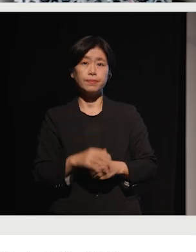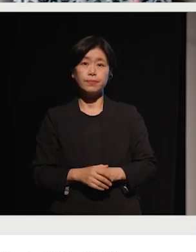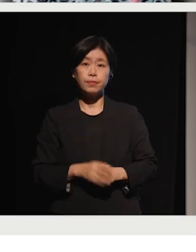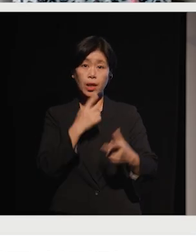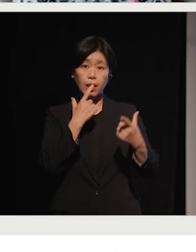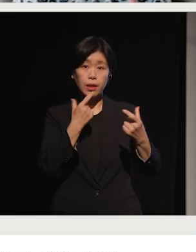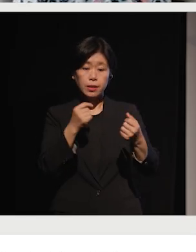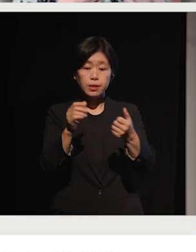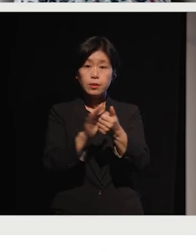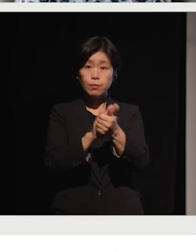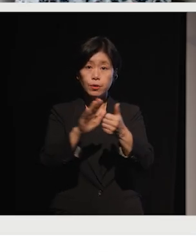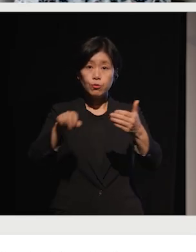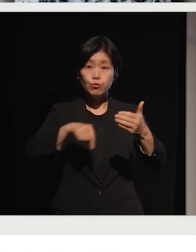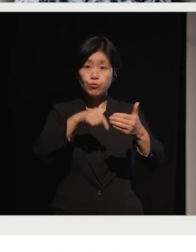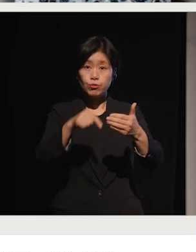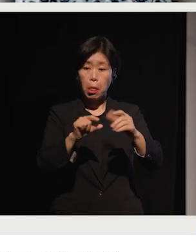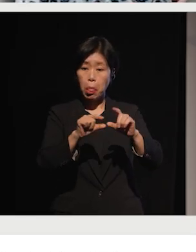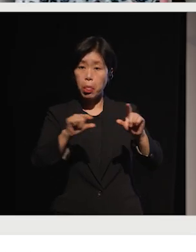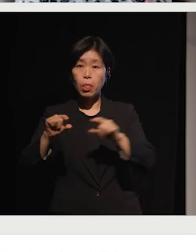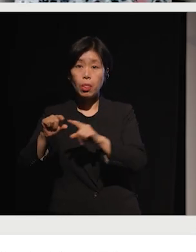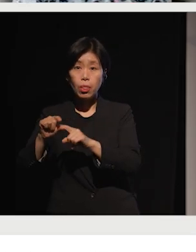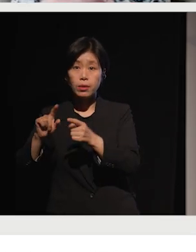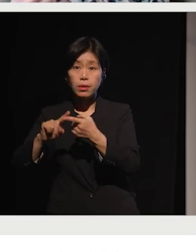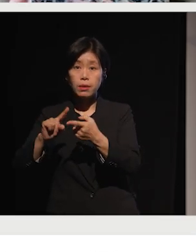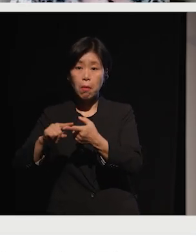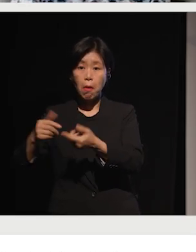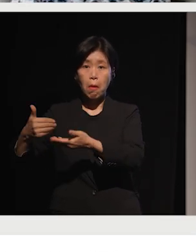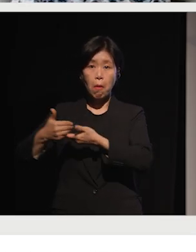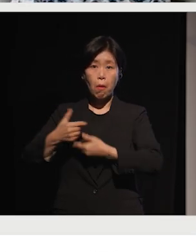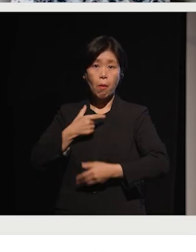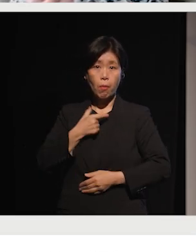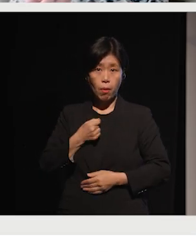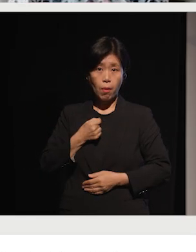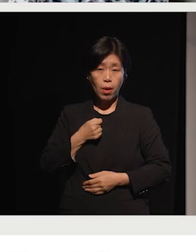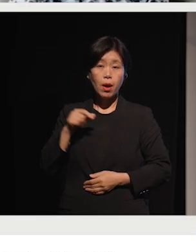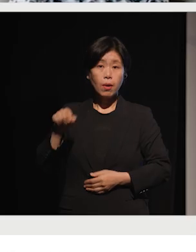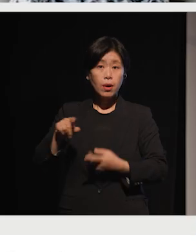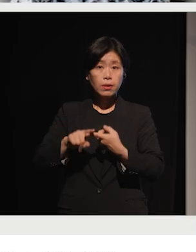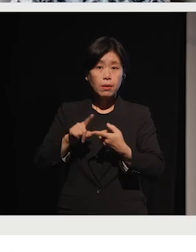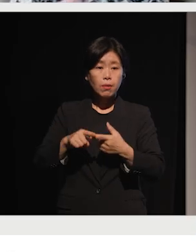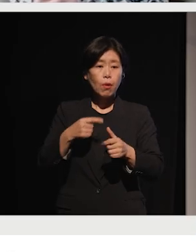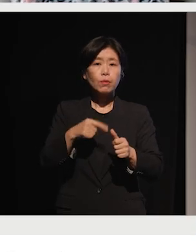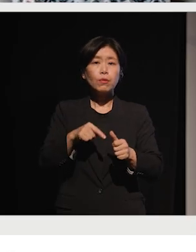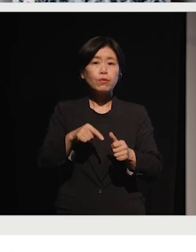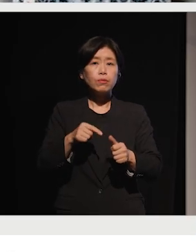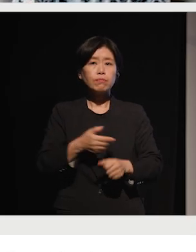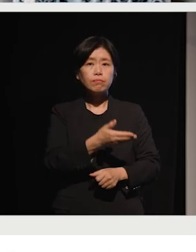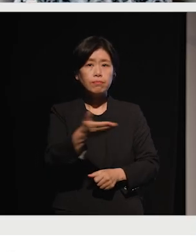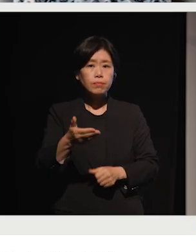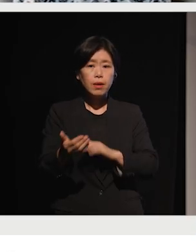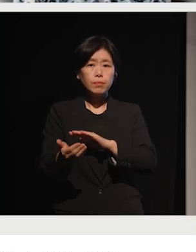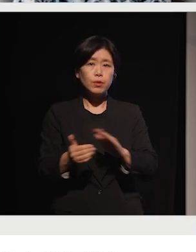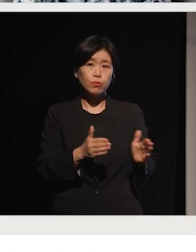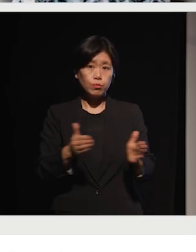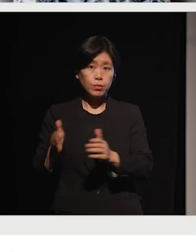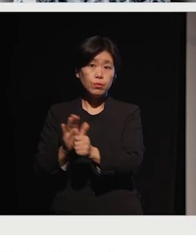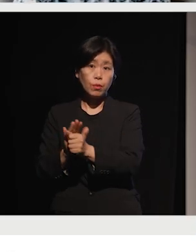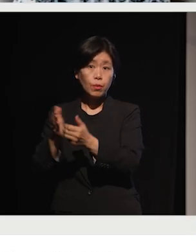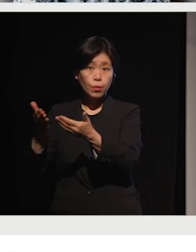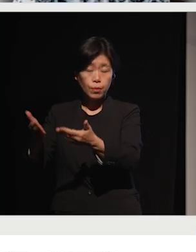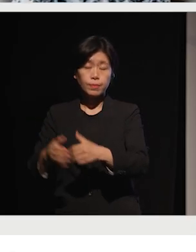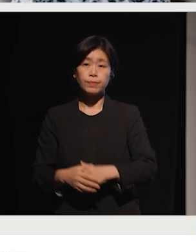colleagues in reserving some of these services, or maybe even training them on how to create some of these services